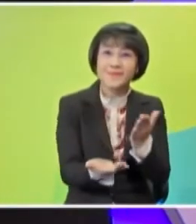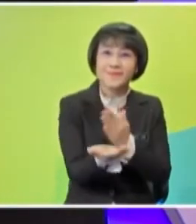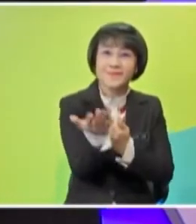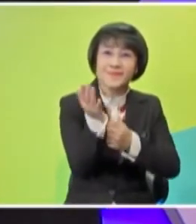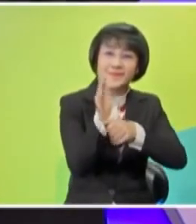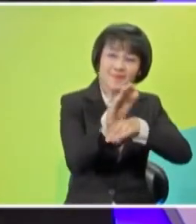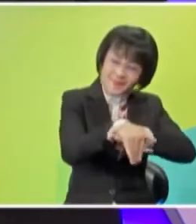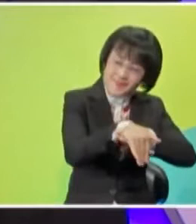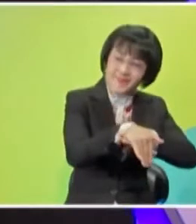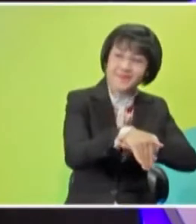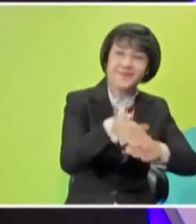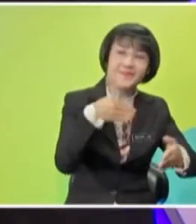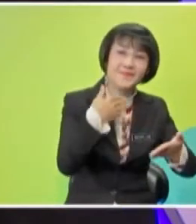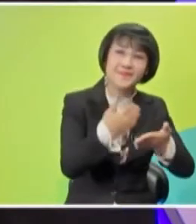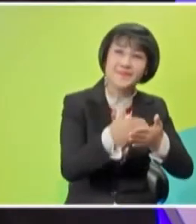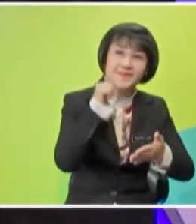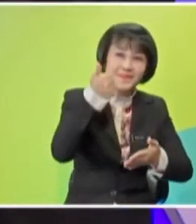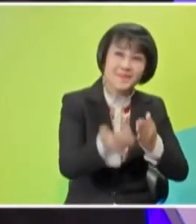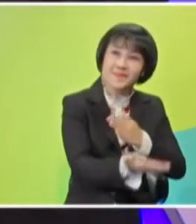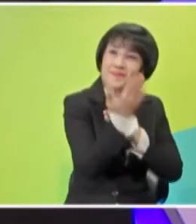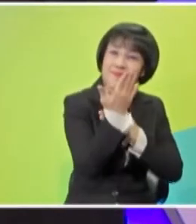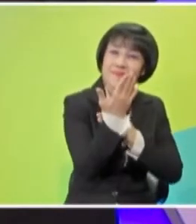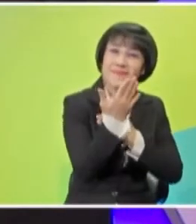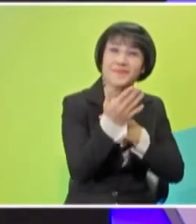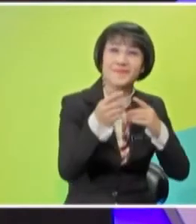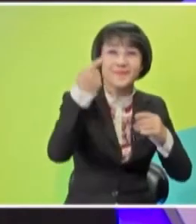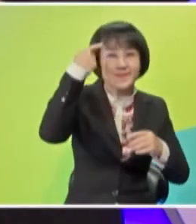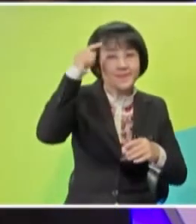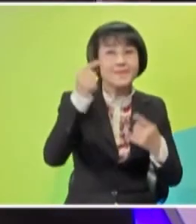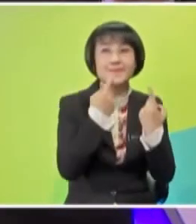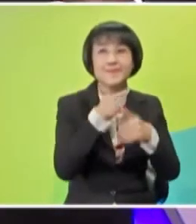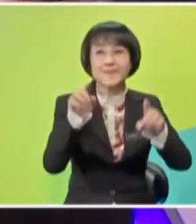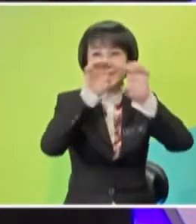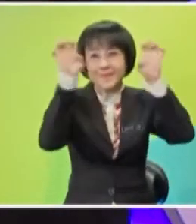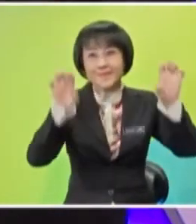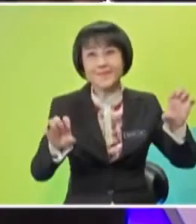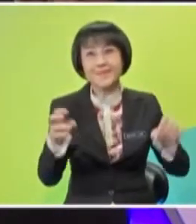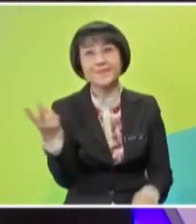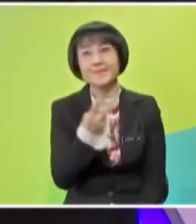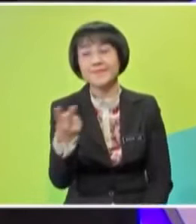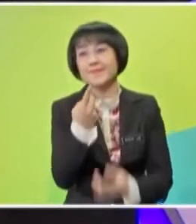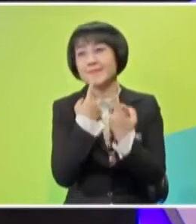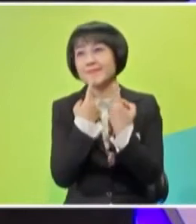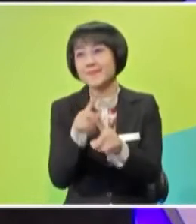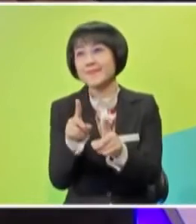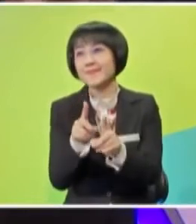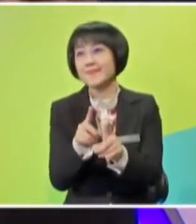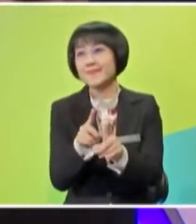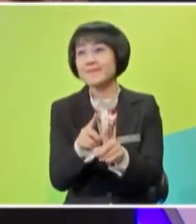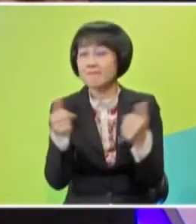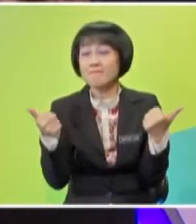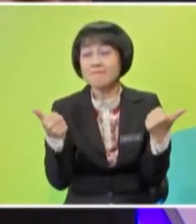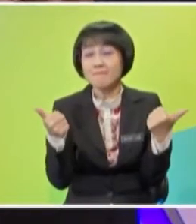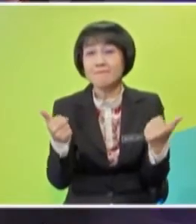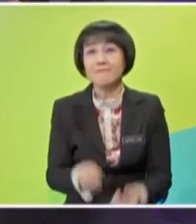still perform the next day. Wow, a very good answer as well. Yeah. So both answer from these two pairs are valid.